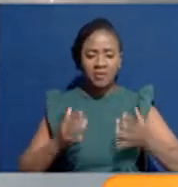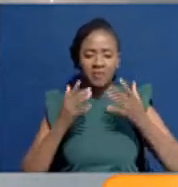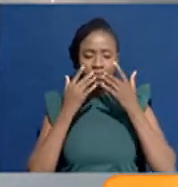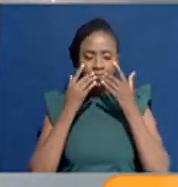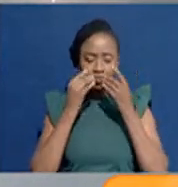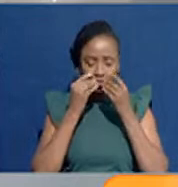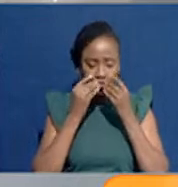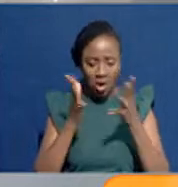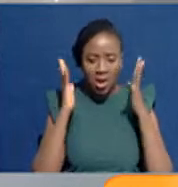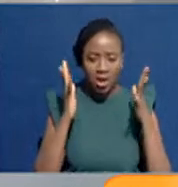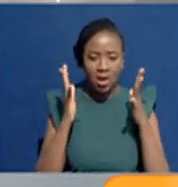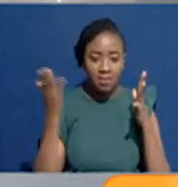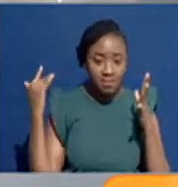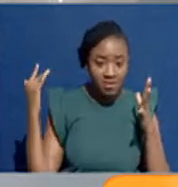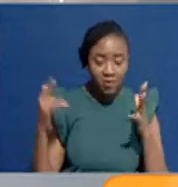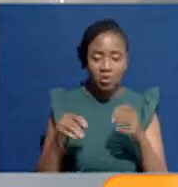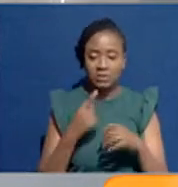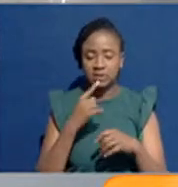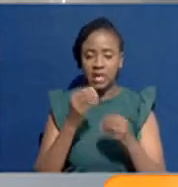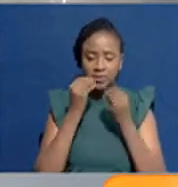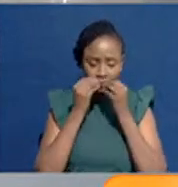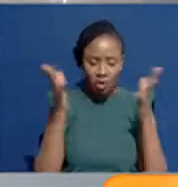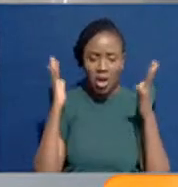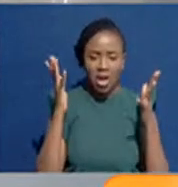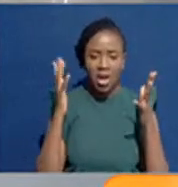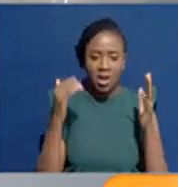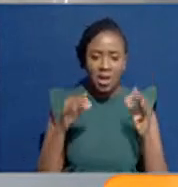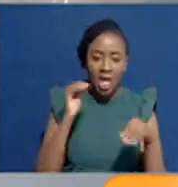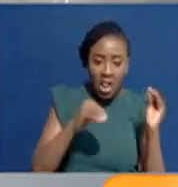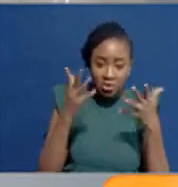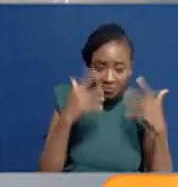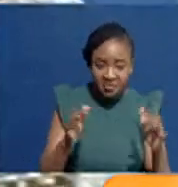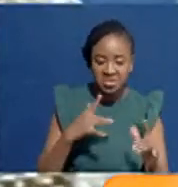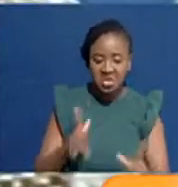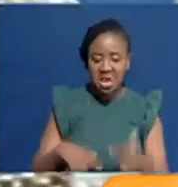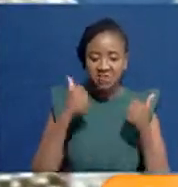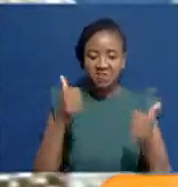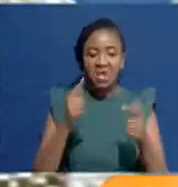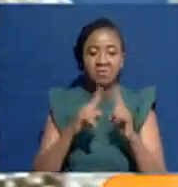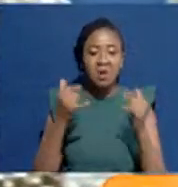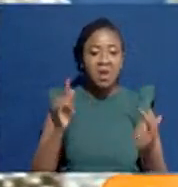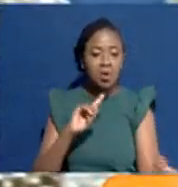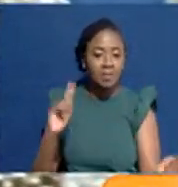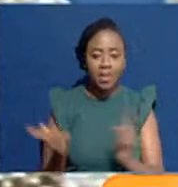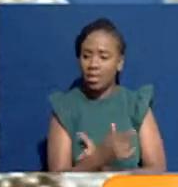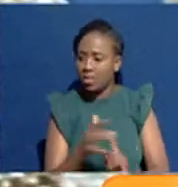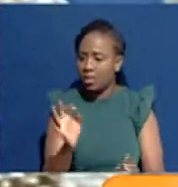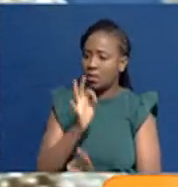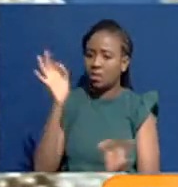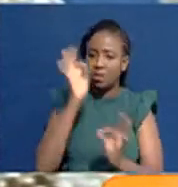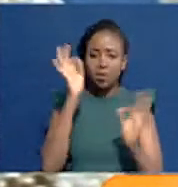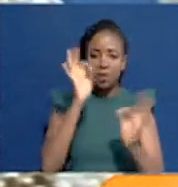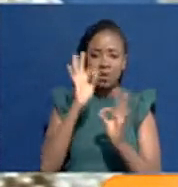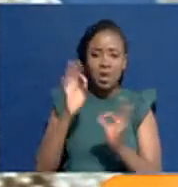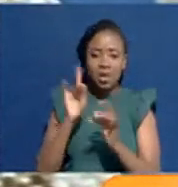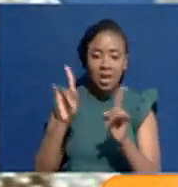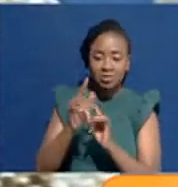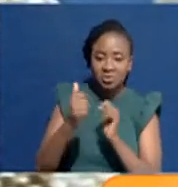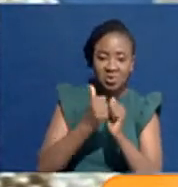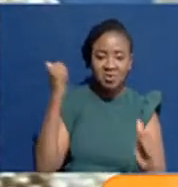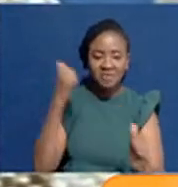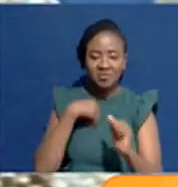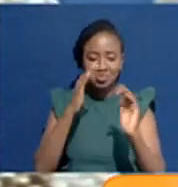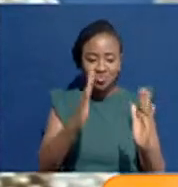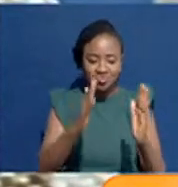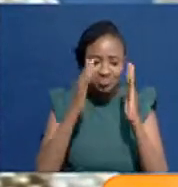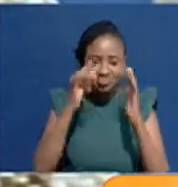the elections. And they have continued, unfortunately, to ignore the voice of the public, because even though you say that they are listening government, we know